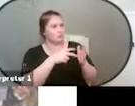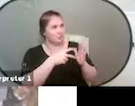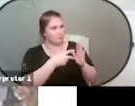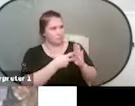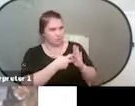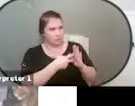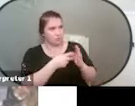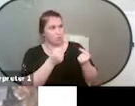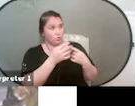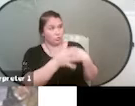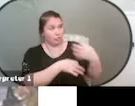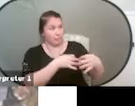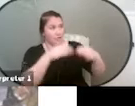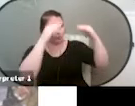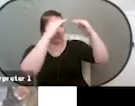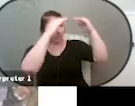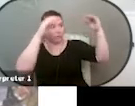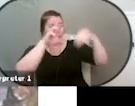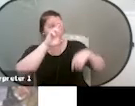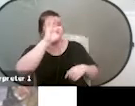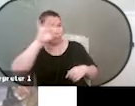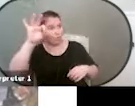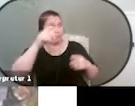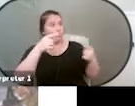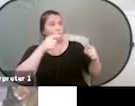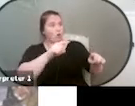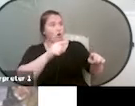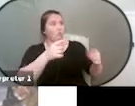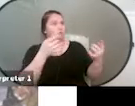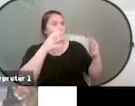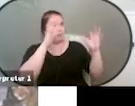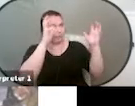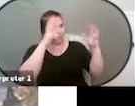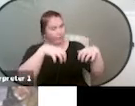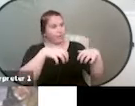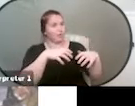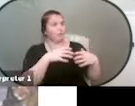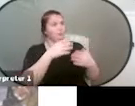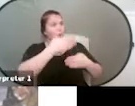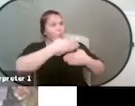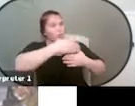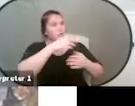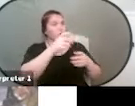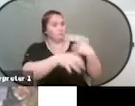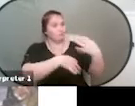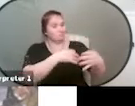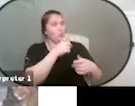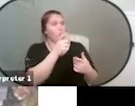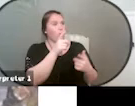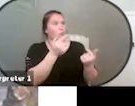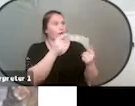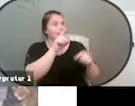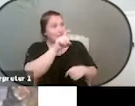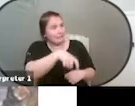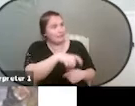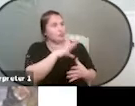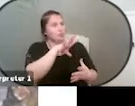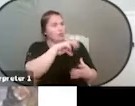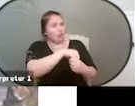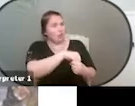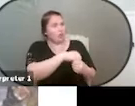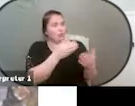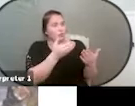means replacing the roof as it deteriorates. That means putting in new windows as needed. That does not include like